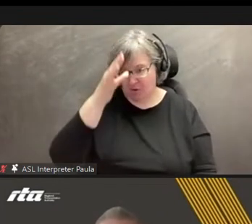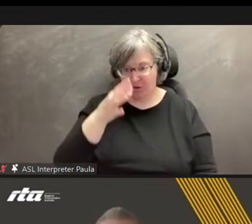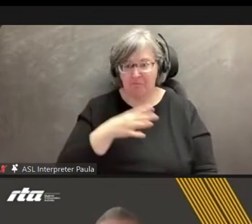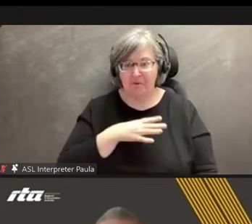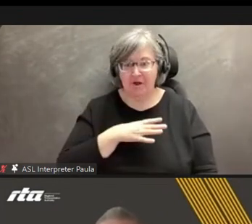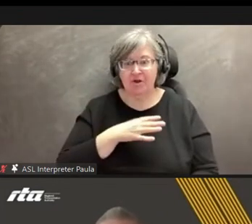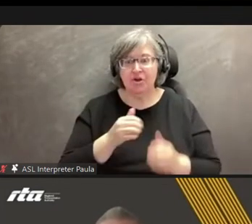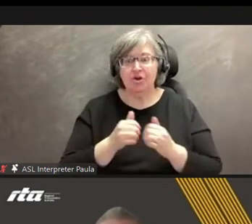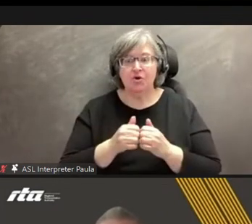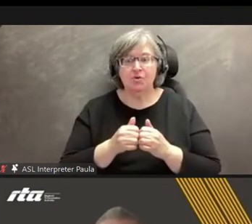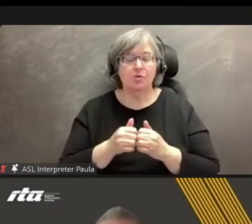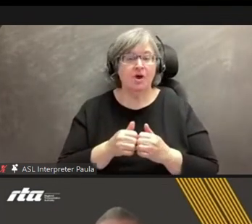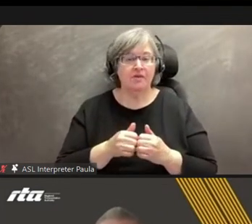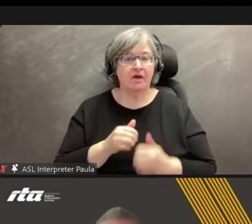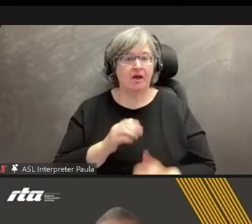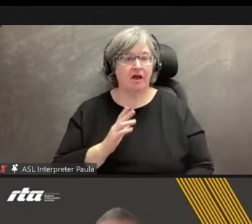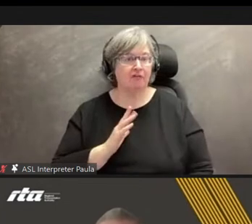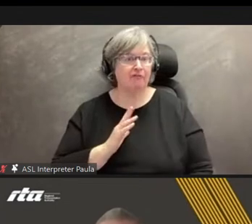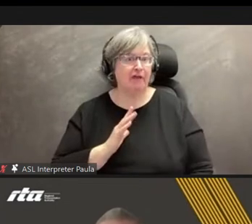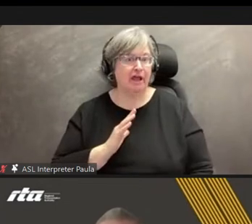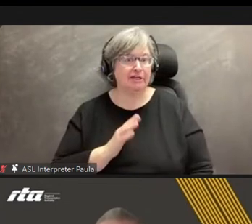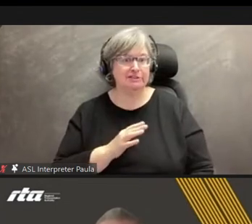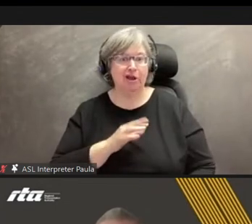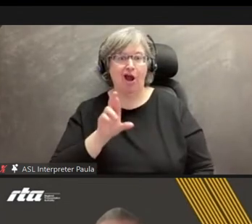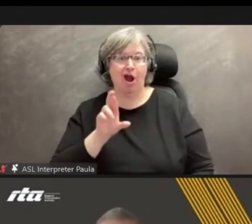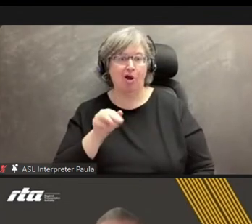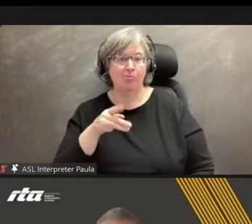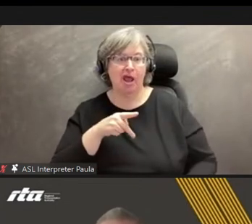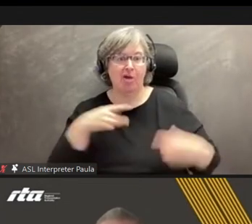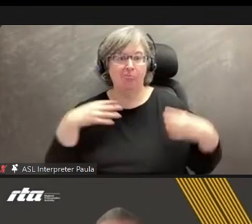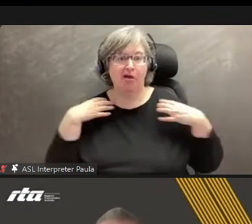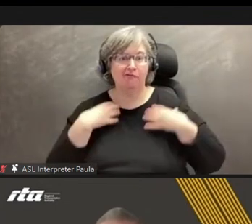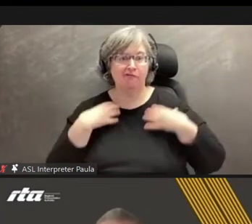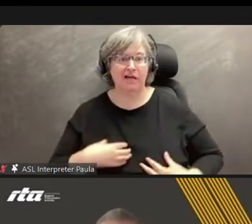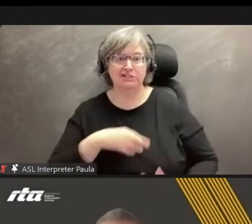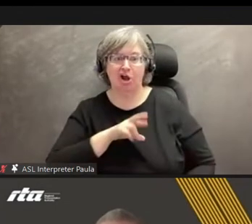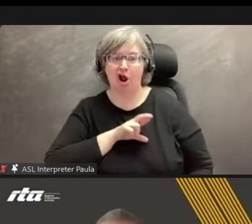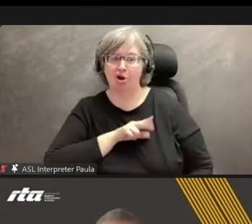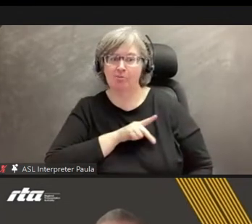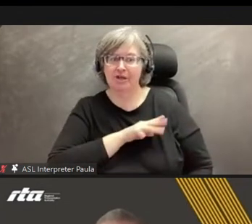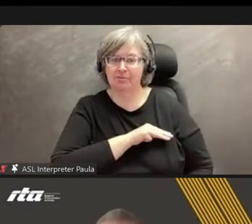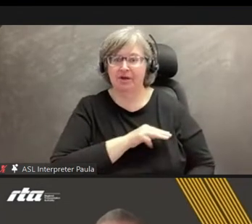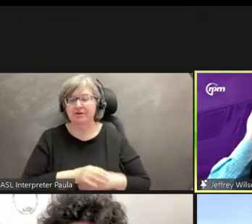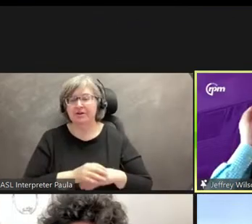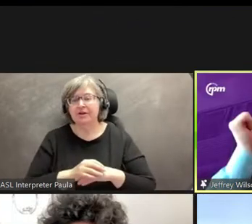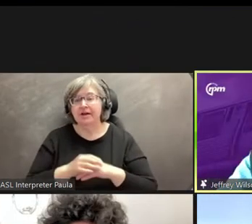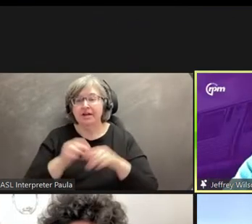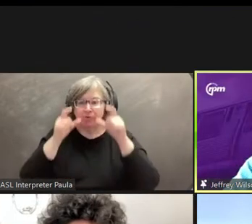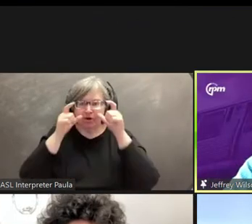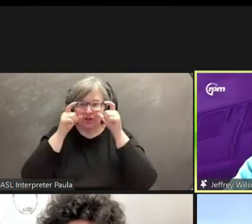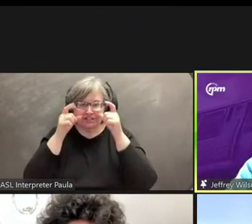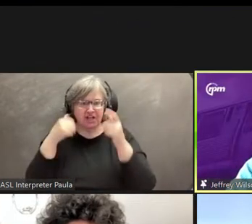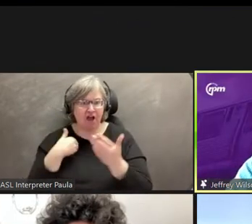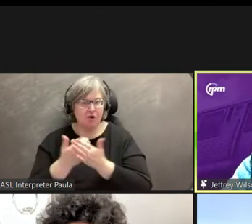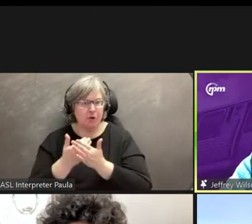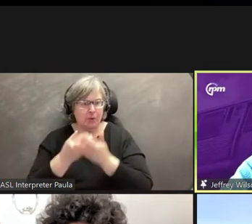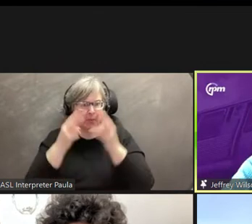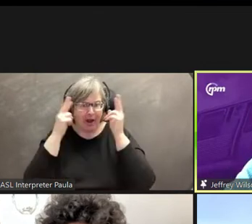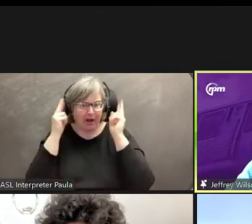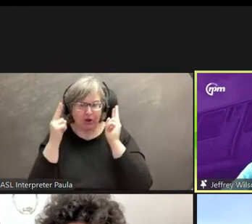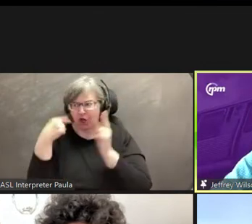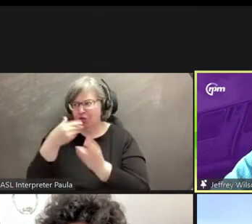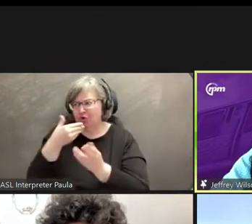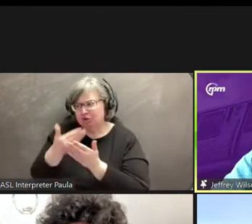fancy RPM vest on. I wear glasses and I just got a fresh haircut, so it looks really good on this